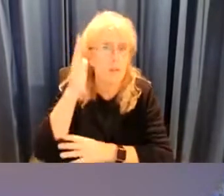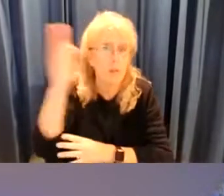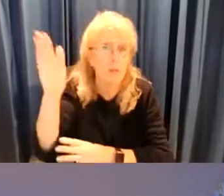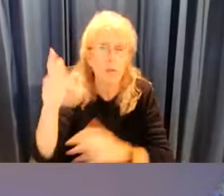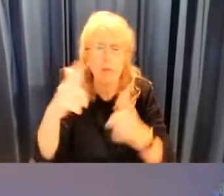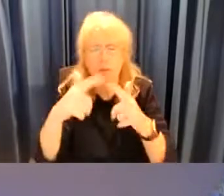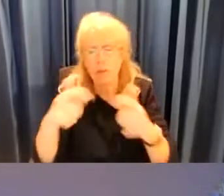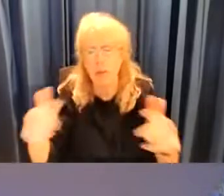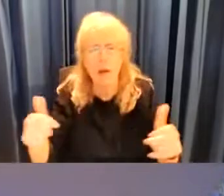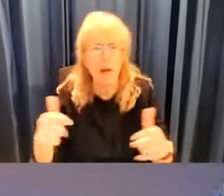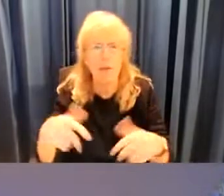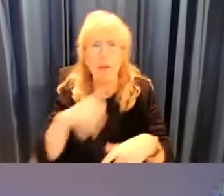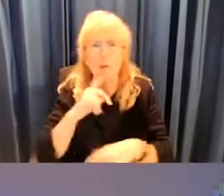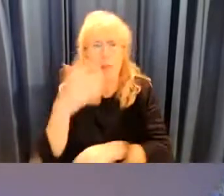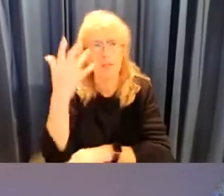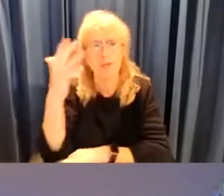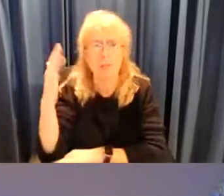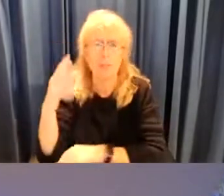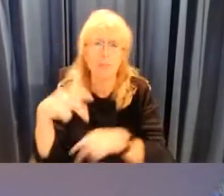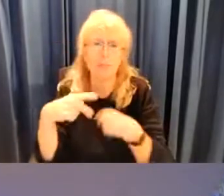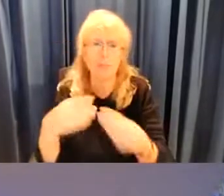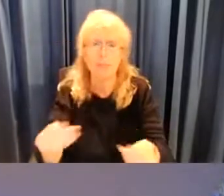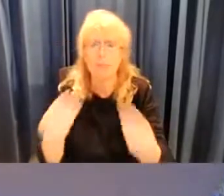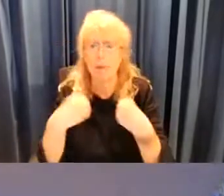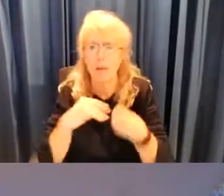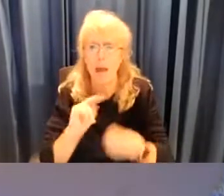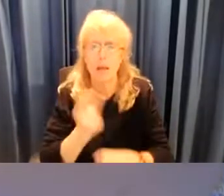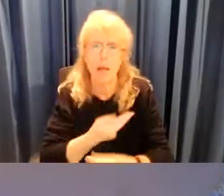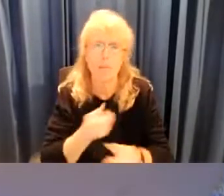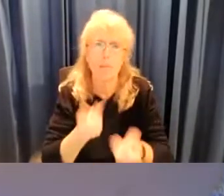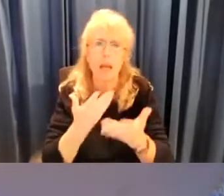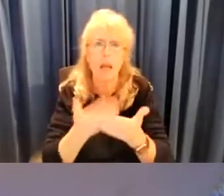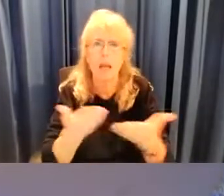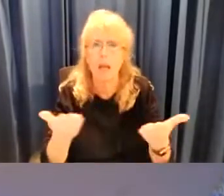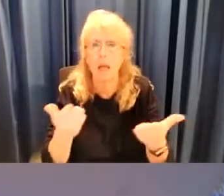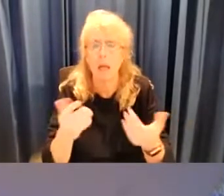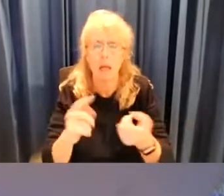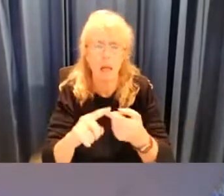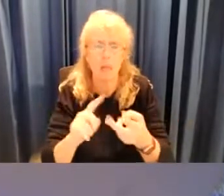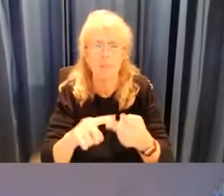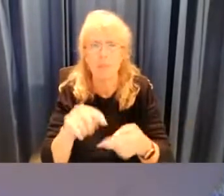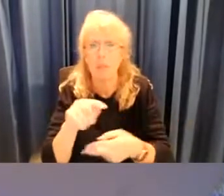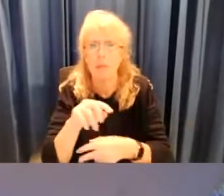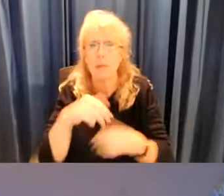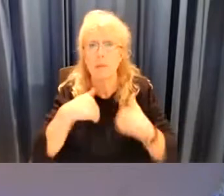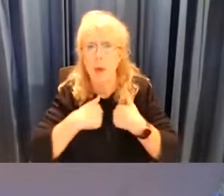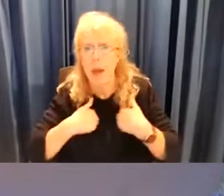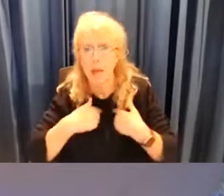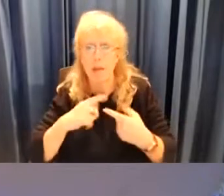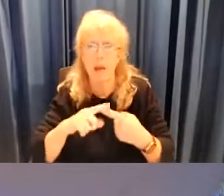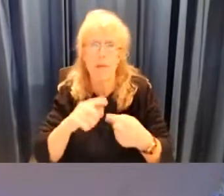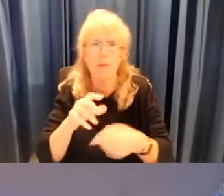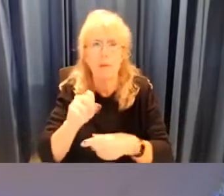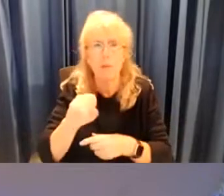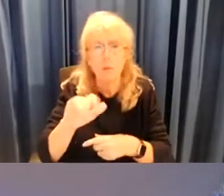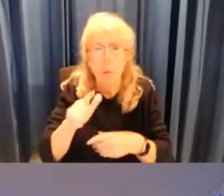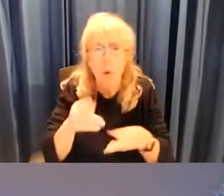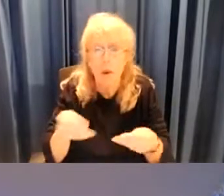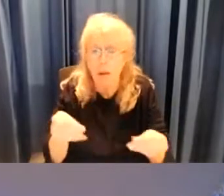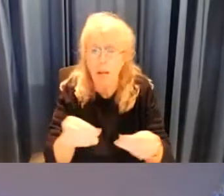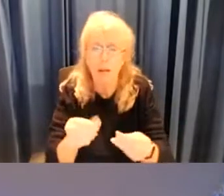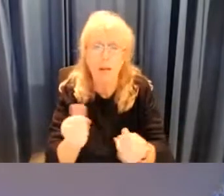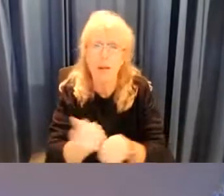many ecological service, you know, wildlife, the soils, all that stuff. And so what